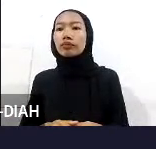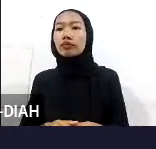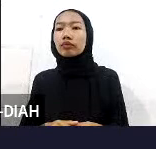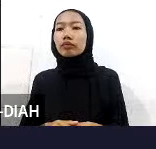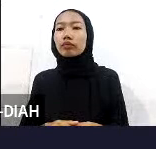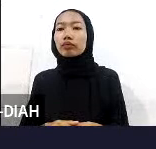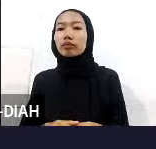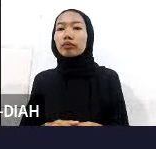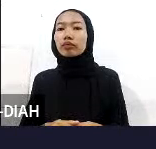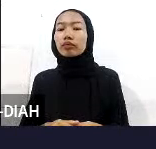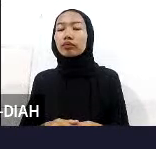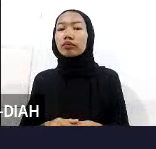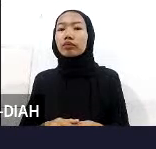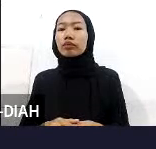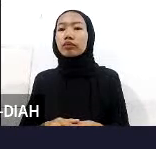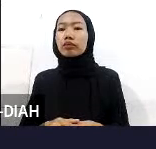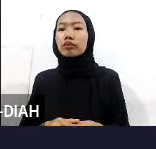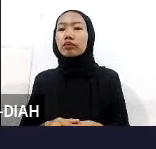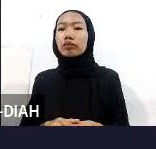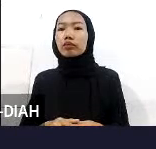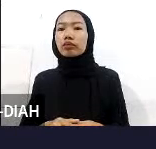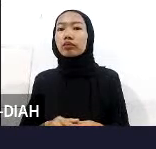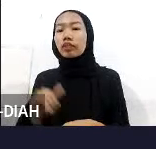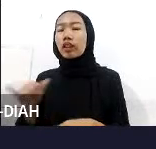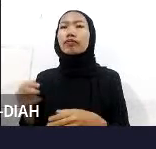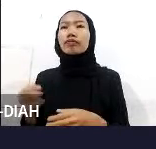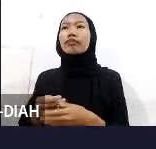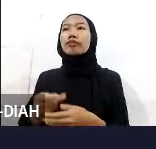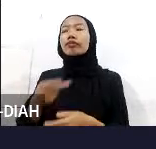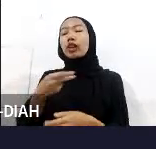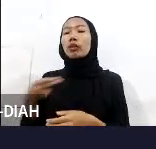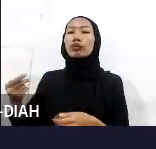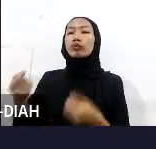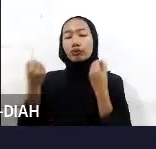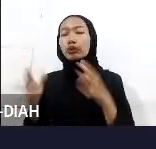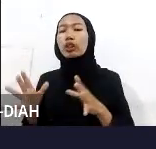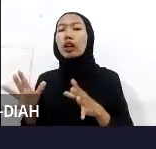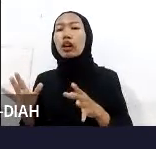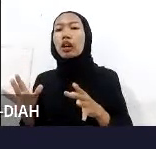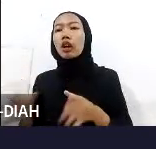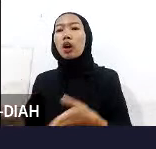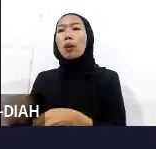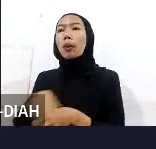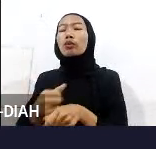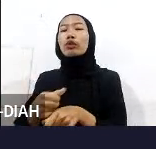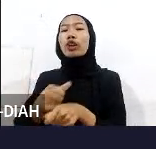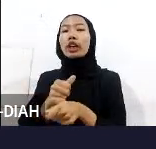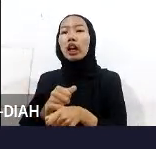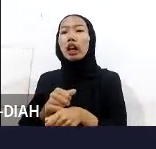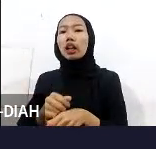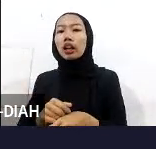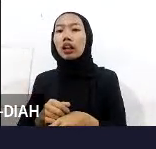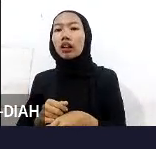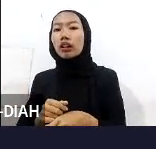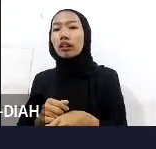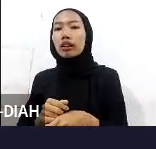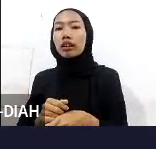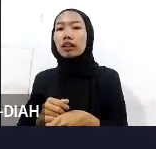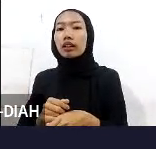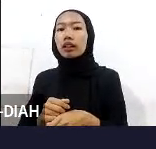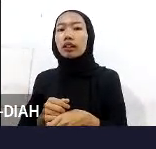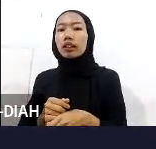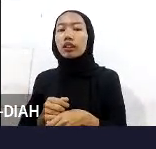decisions and to contribute to society.